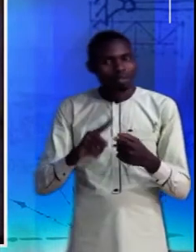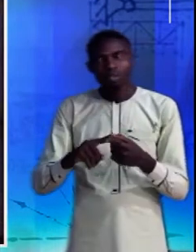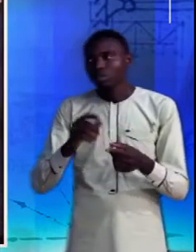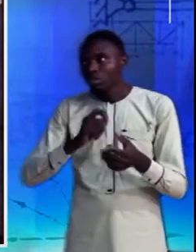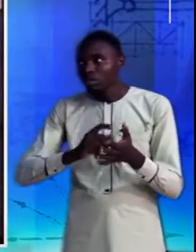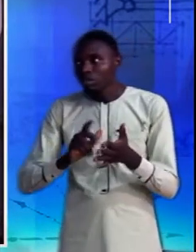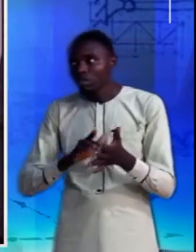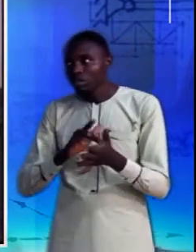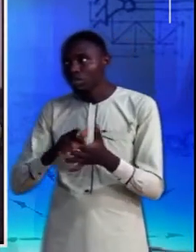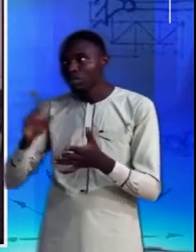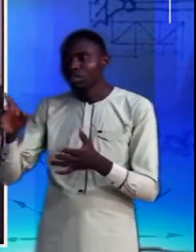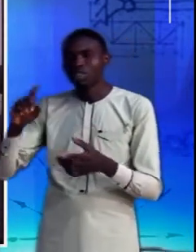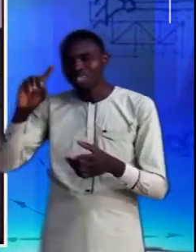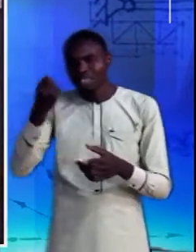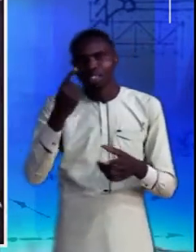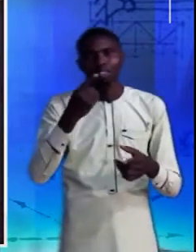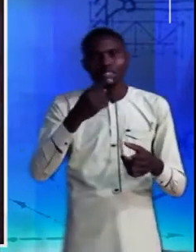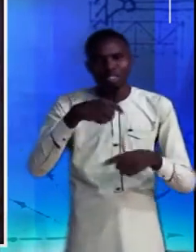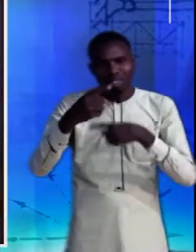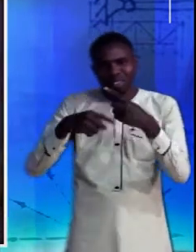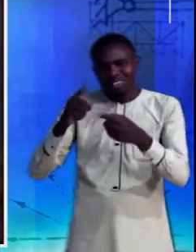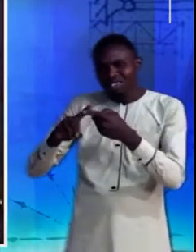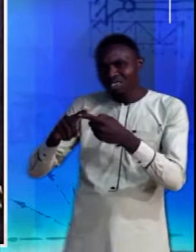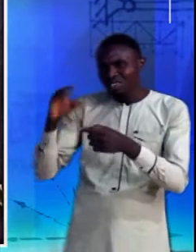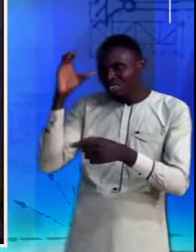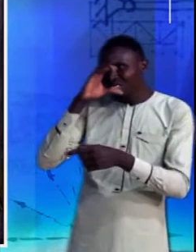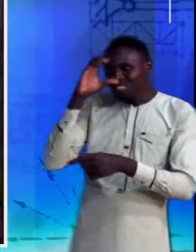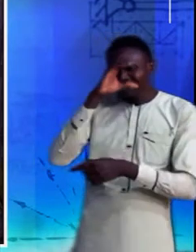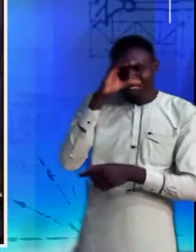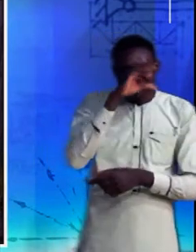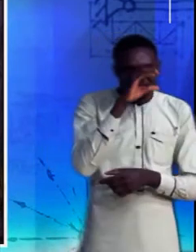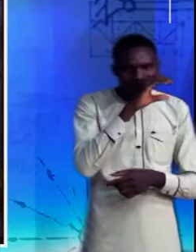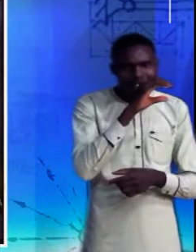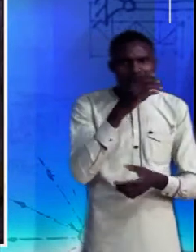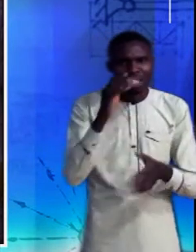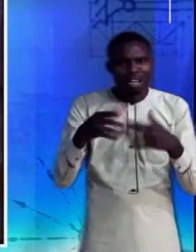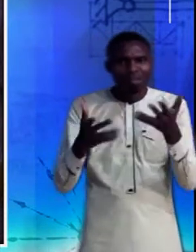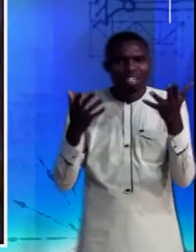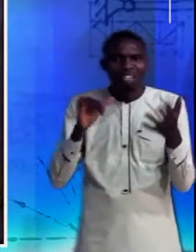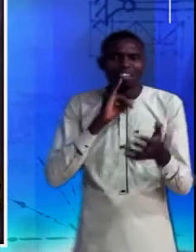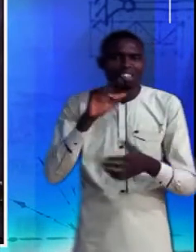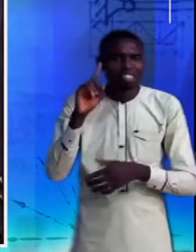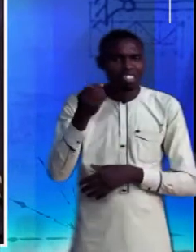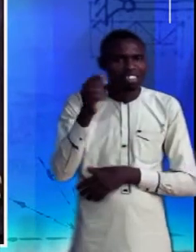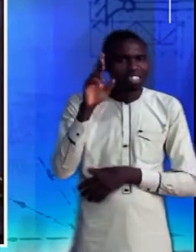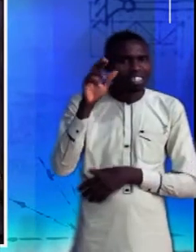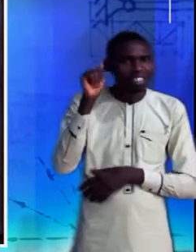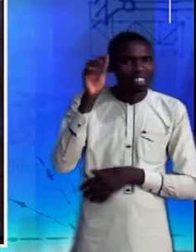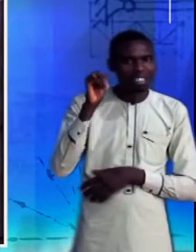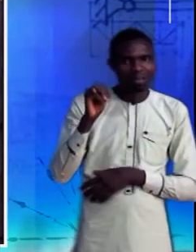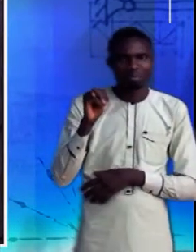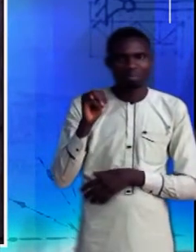unit, now how can we convert 1 unit from one form to another